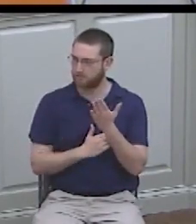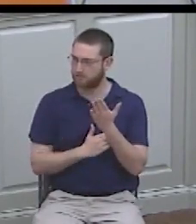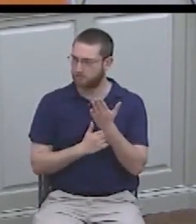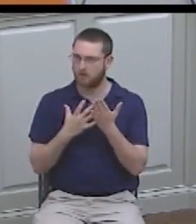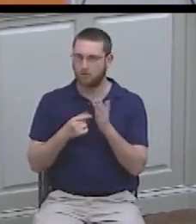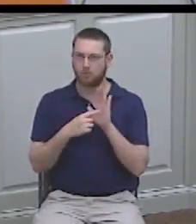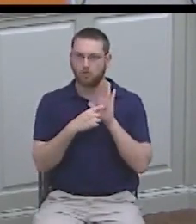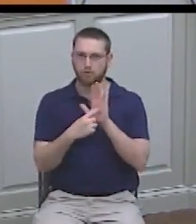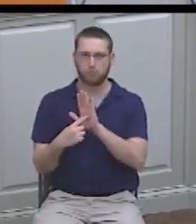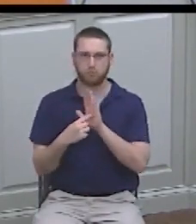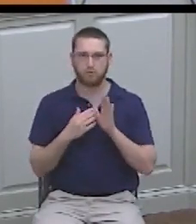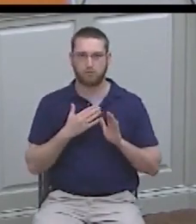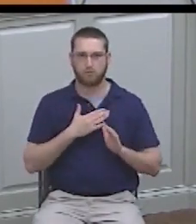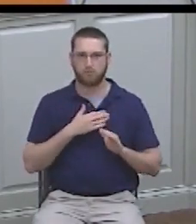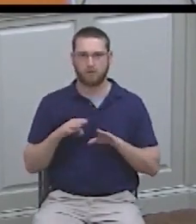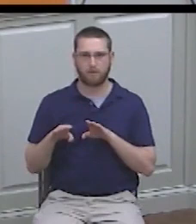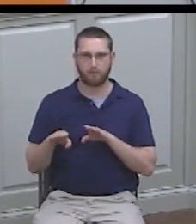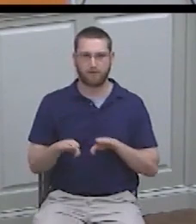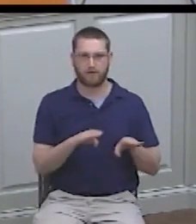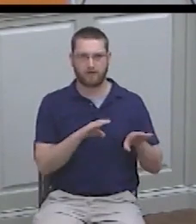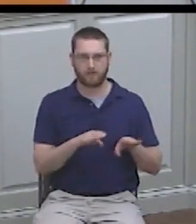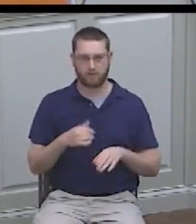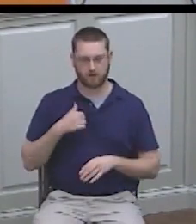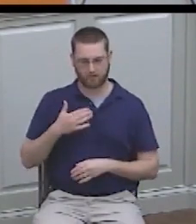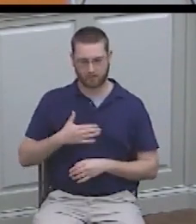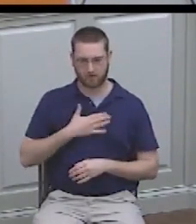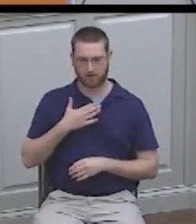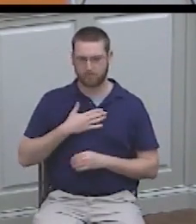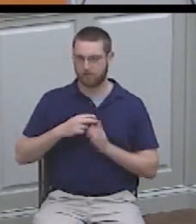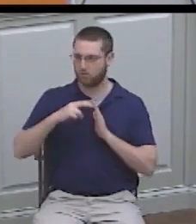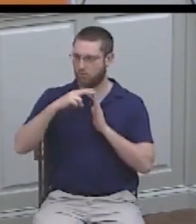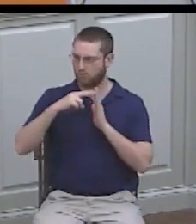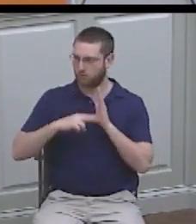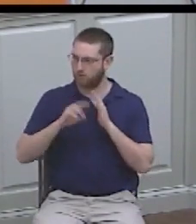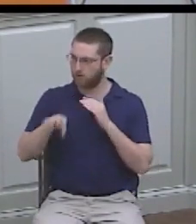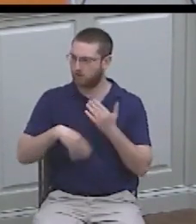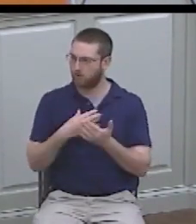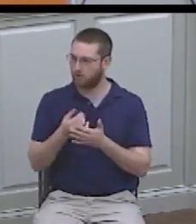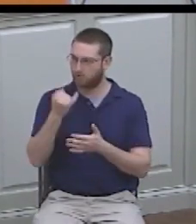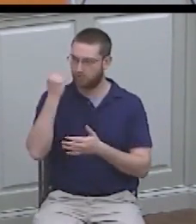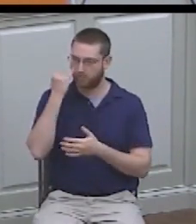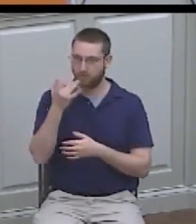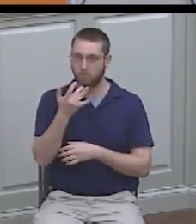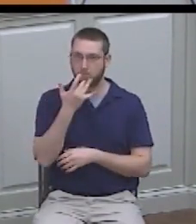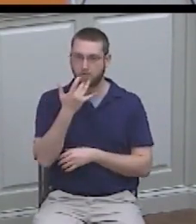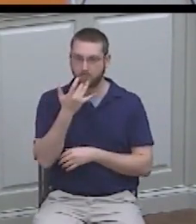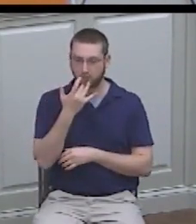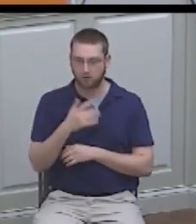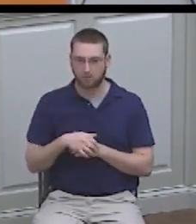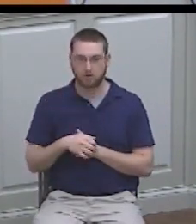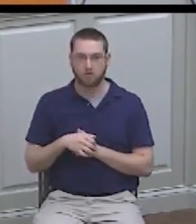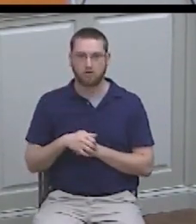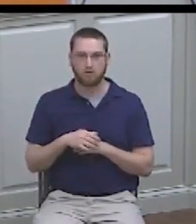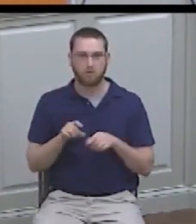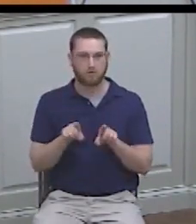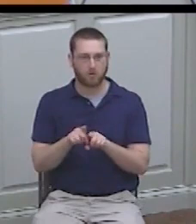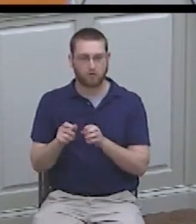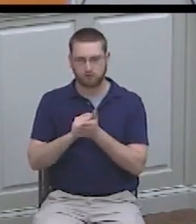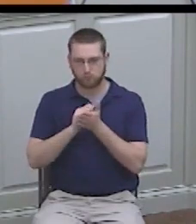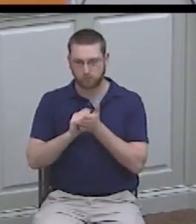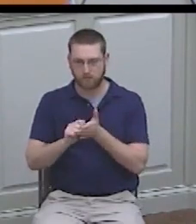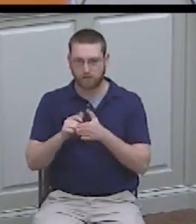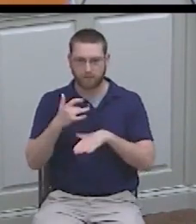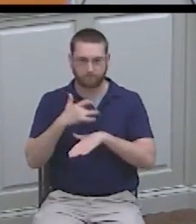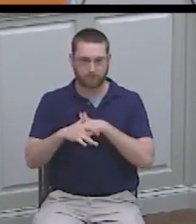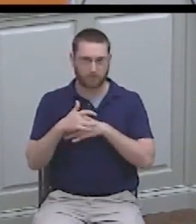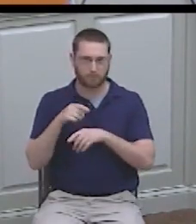the public to govern your behavior. I'm happy to read those into the record if you would like to. They are also written there and will be available